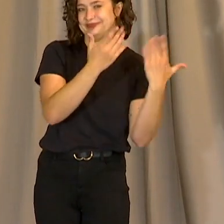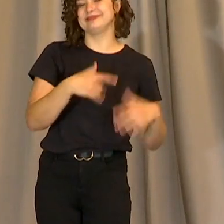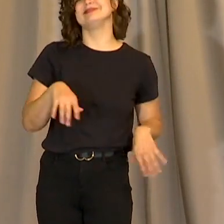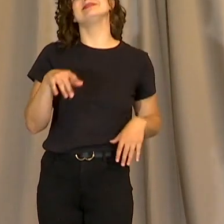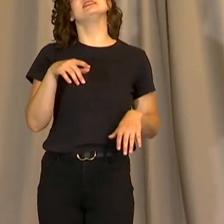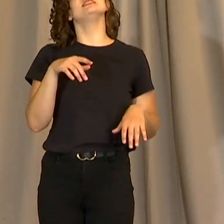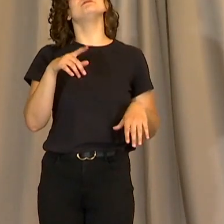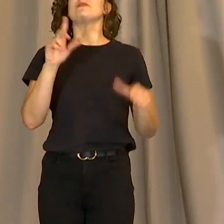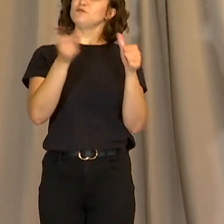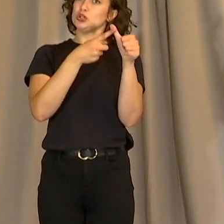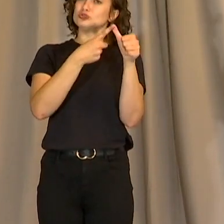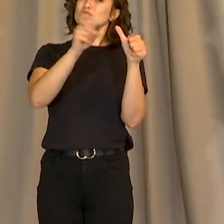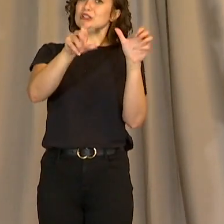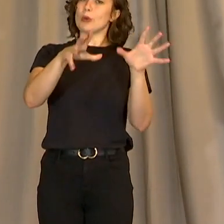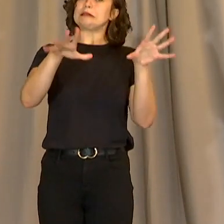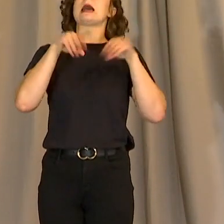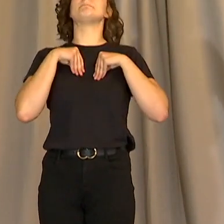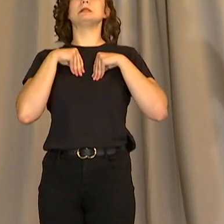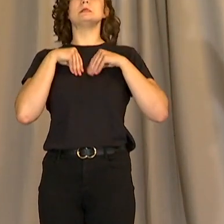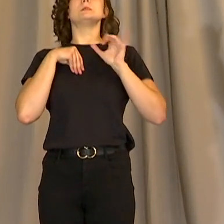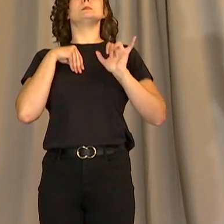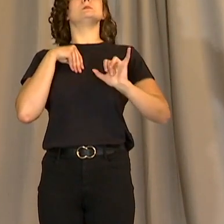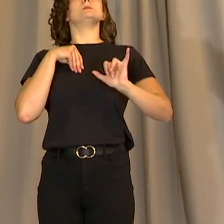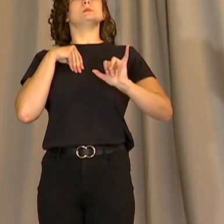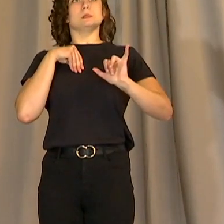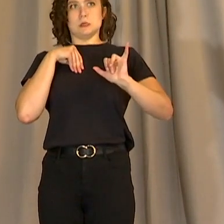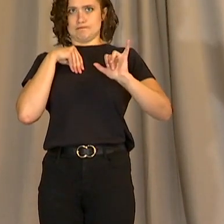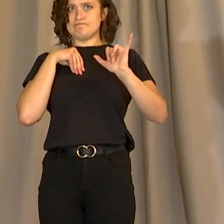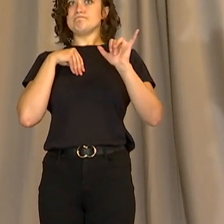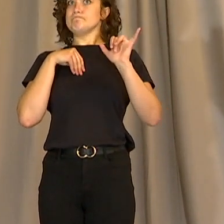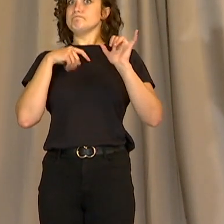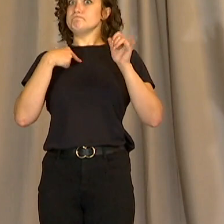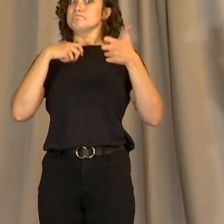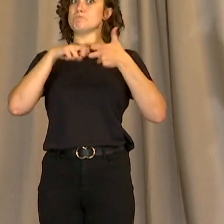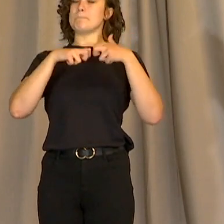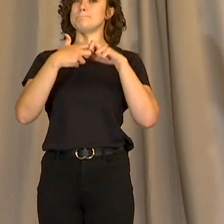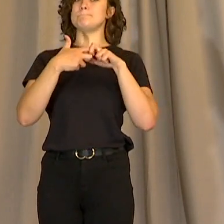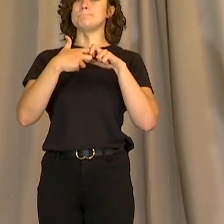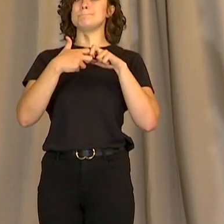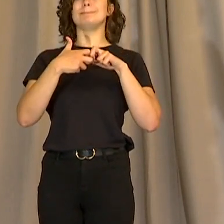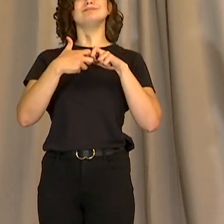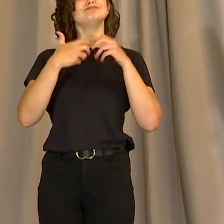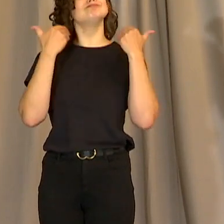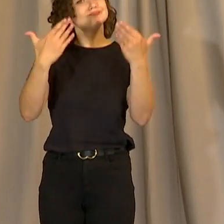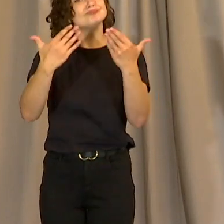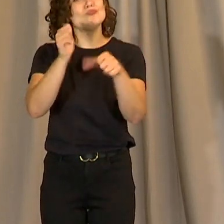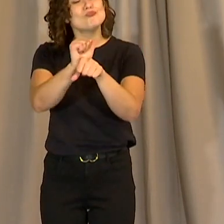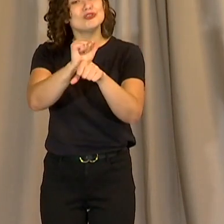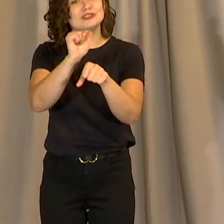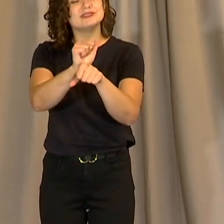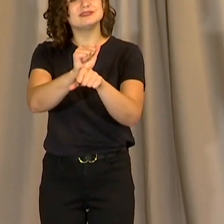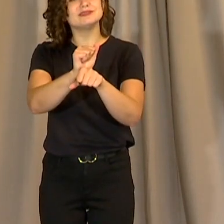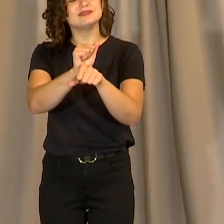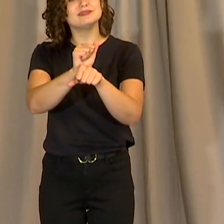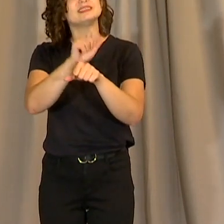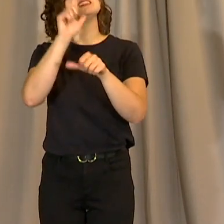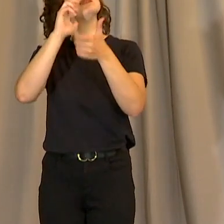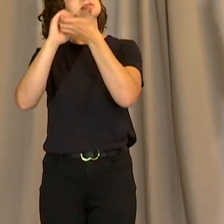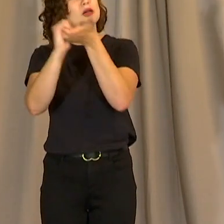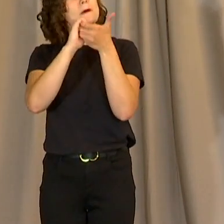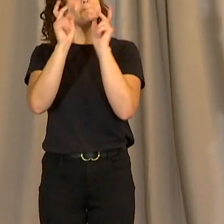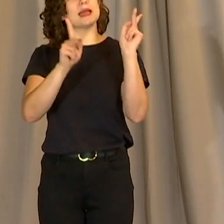hard work. And the hard work is reading. It's being in communication and community with people who are like-minded, surrounding yourself